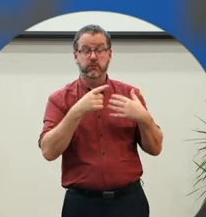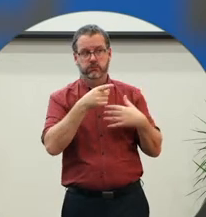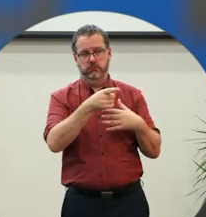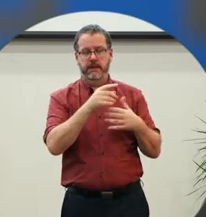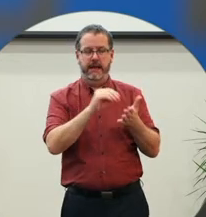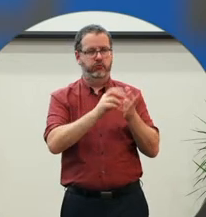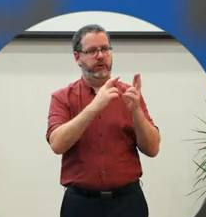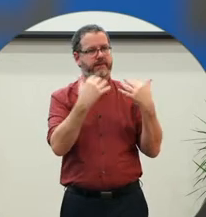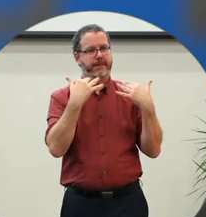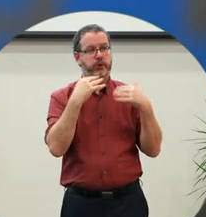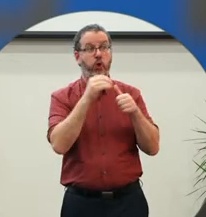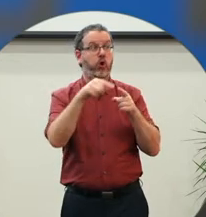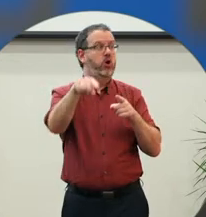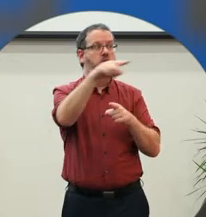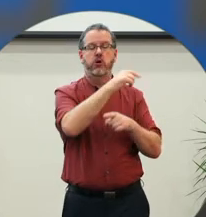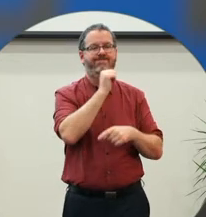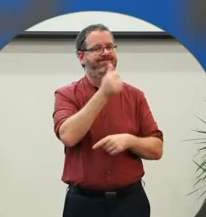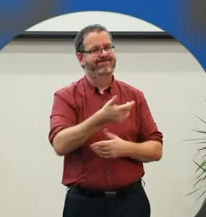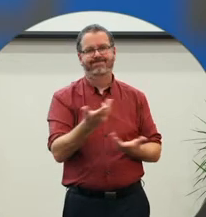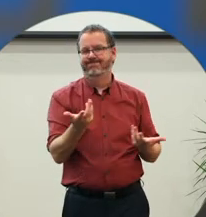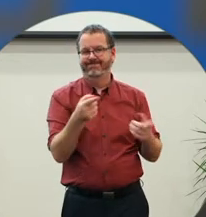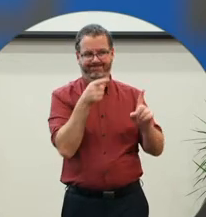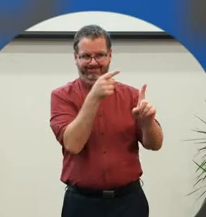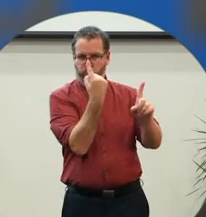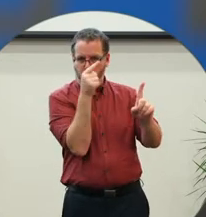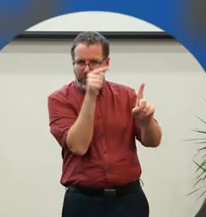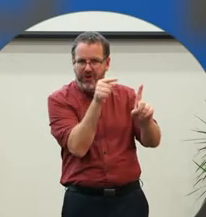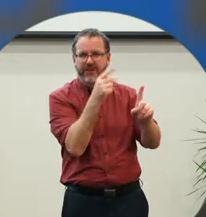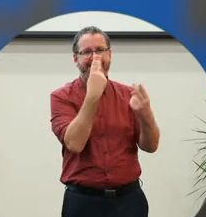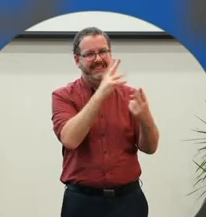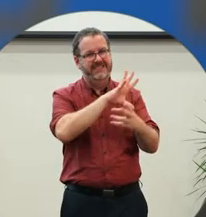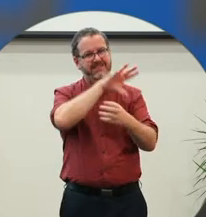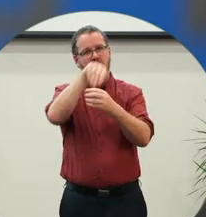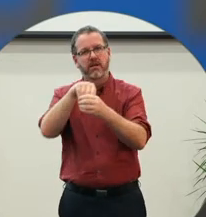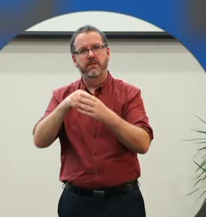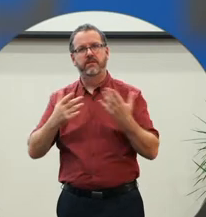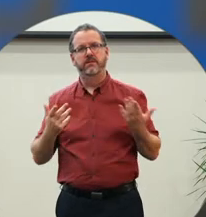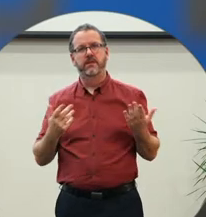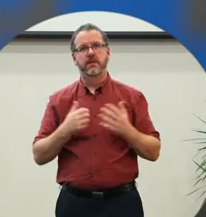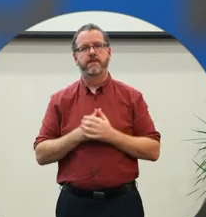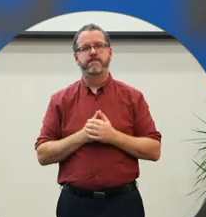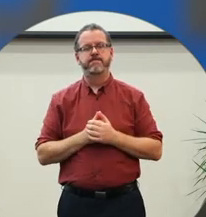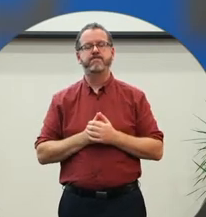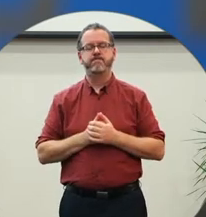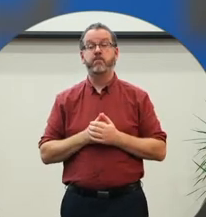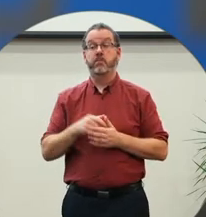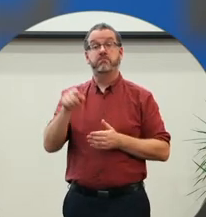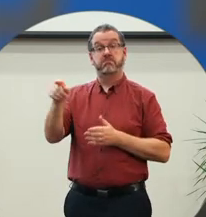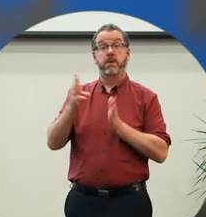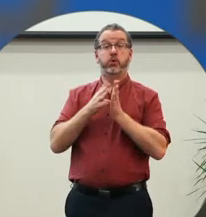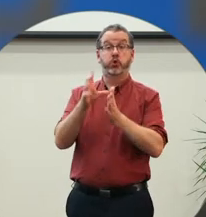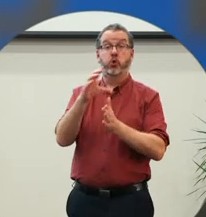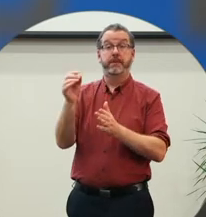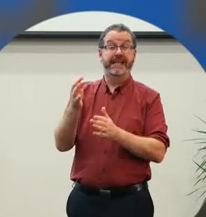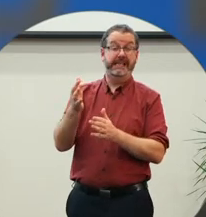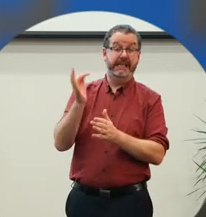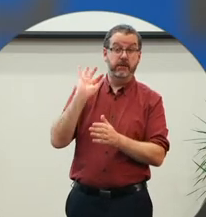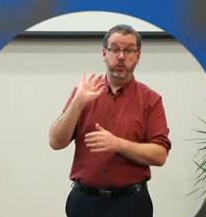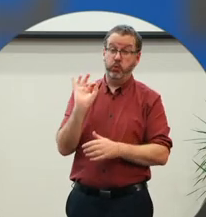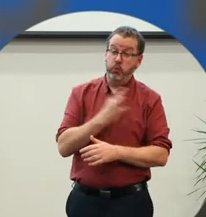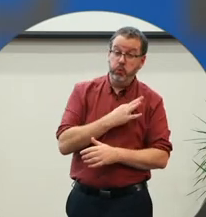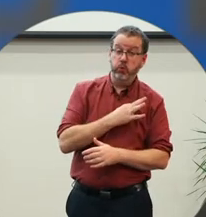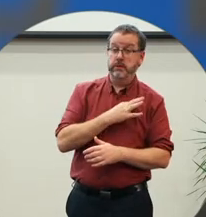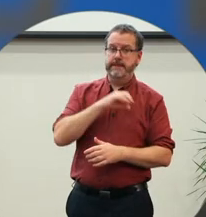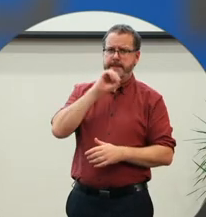correctly. And I don't think that, I think the people involved are very, very good and very serious people. I